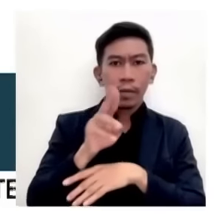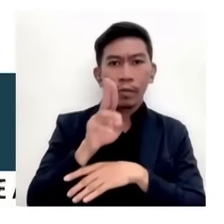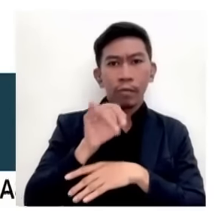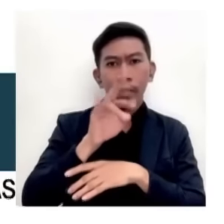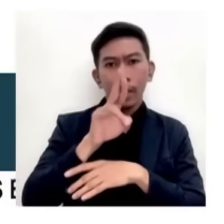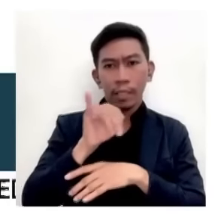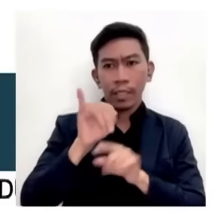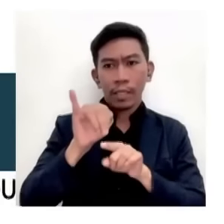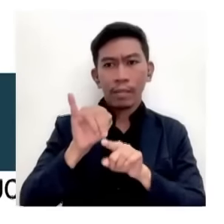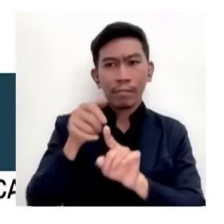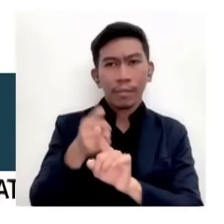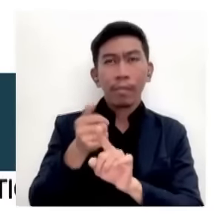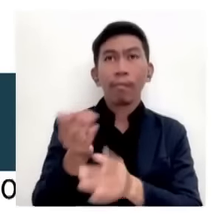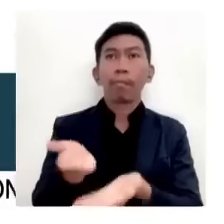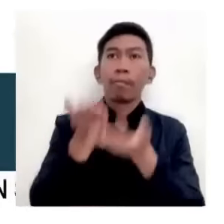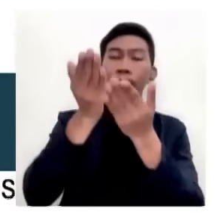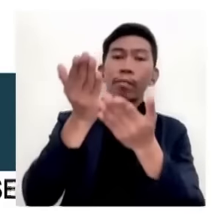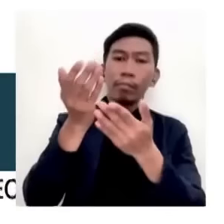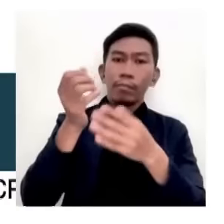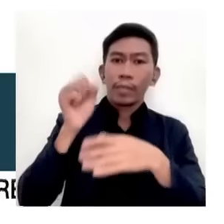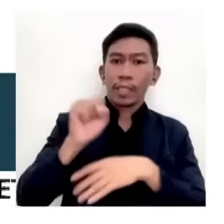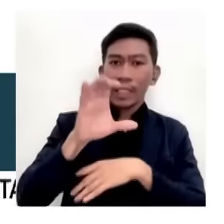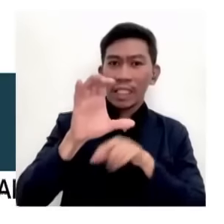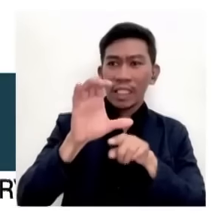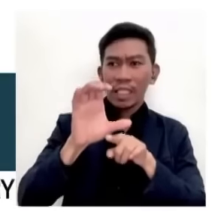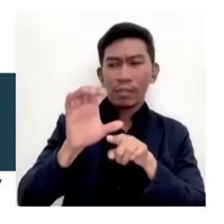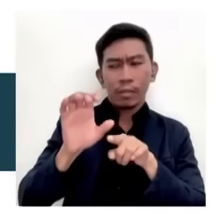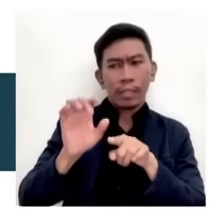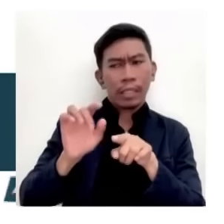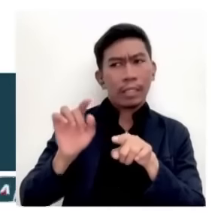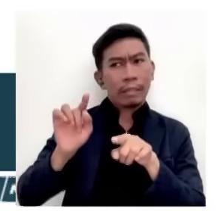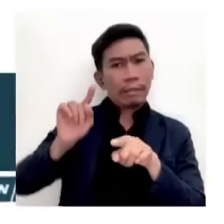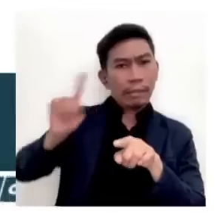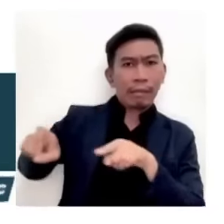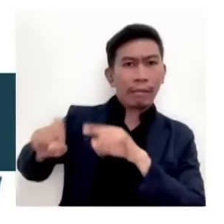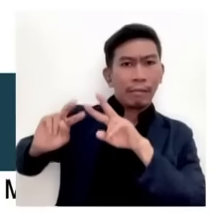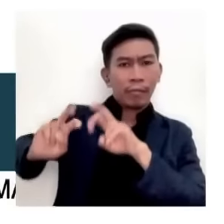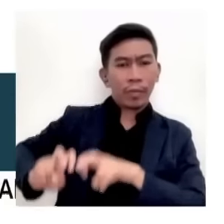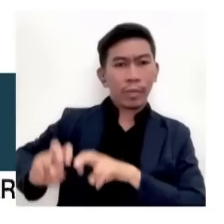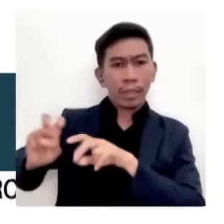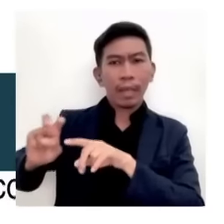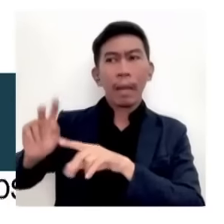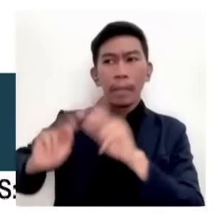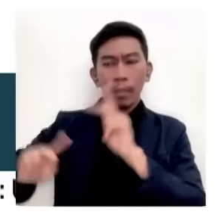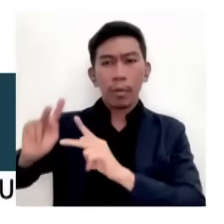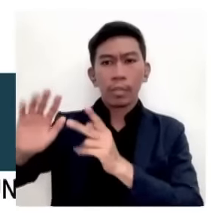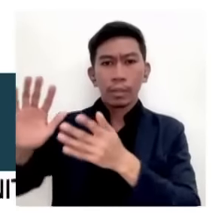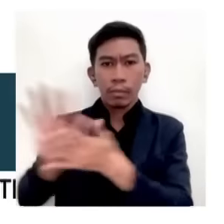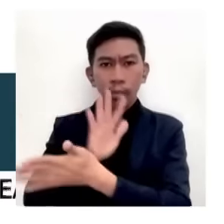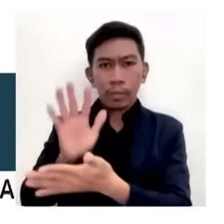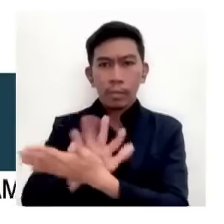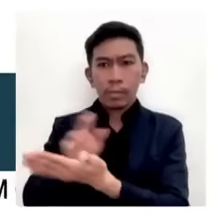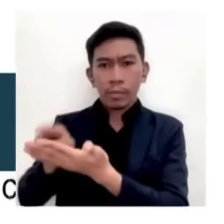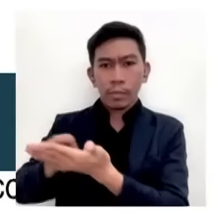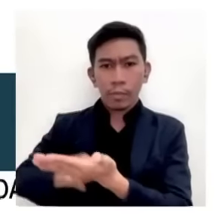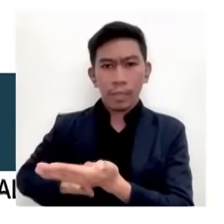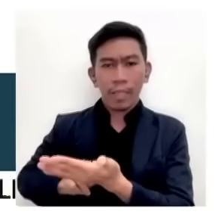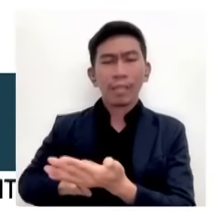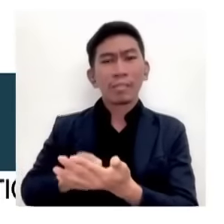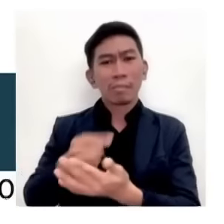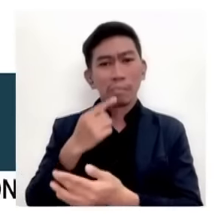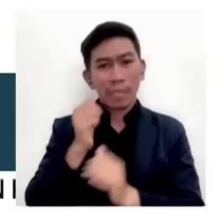So it's like you want them to stop Okay, but then you're going ahead and